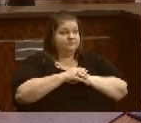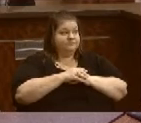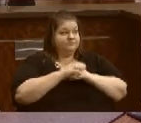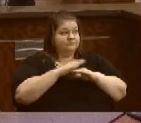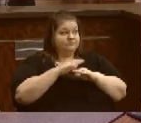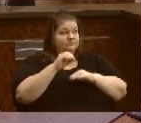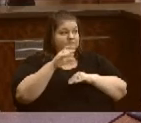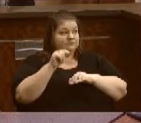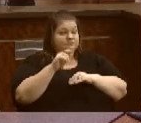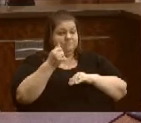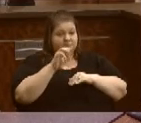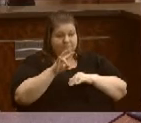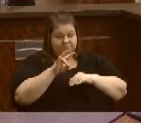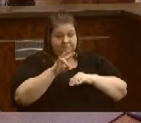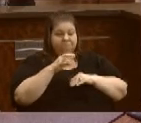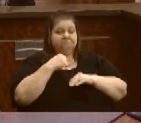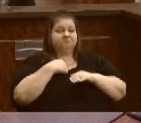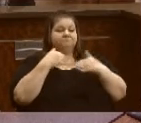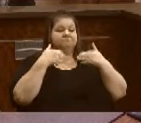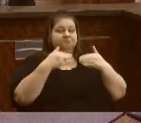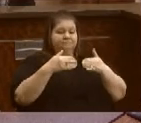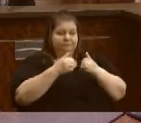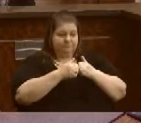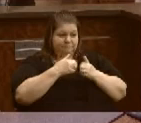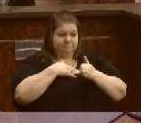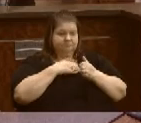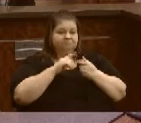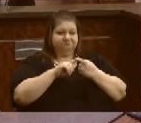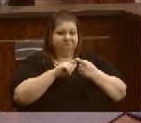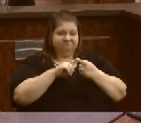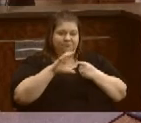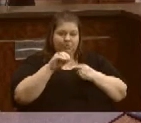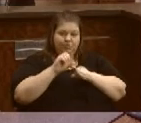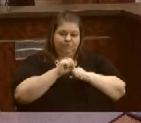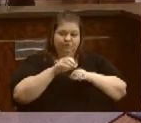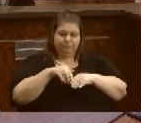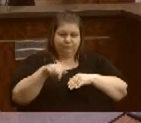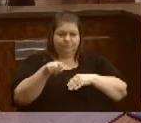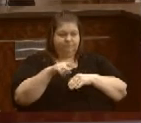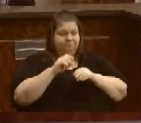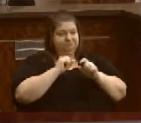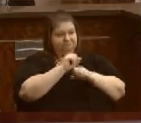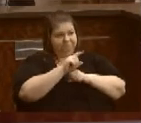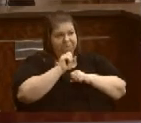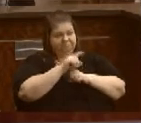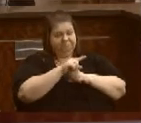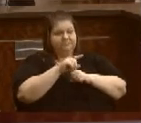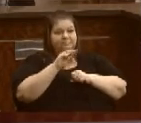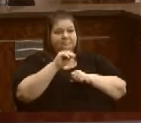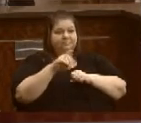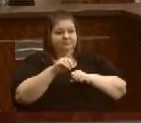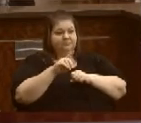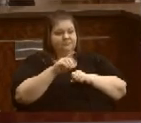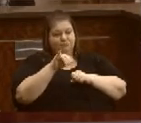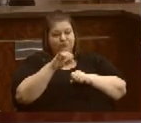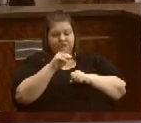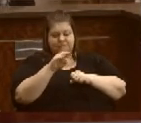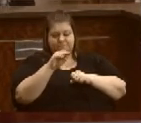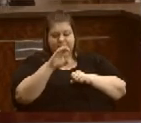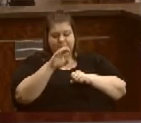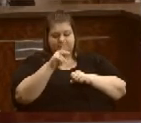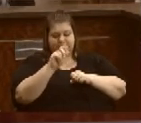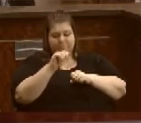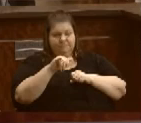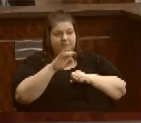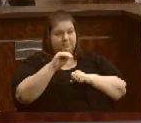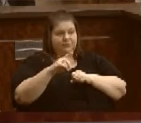October 17th, I, along with my council colleagues, attended the 30th annual Jim McKay Maryland Million Day, which was well attended. I